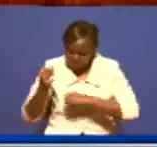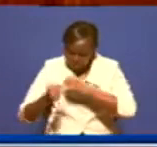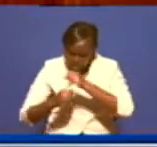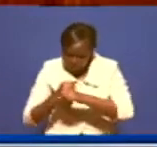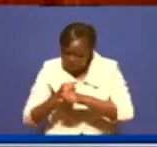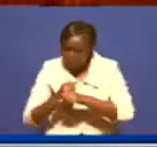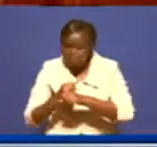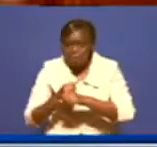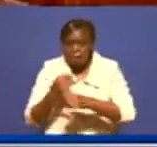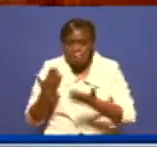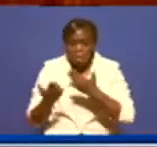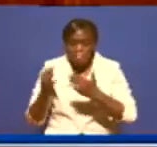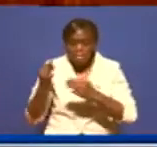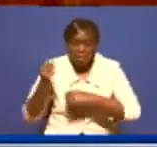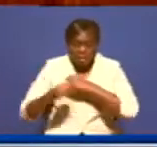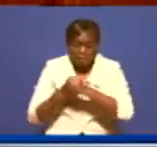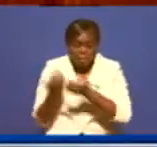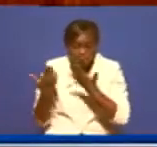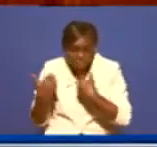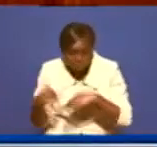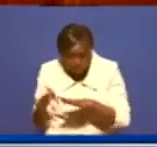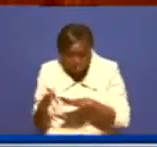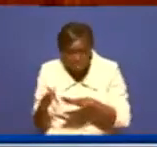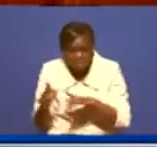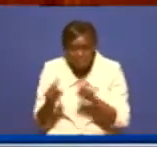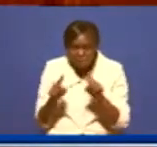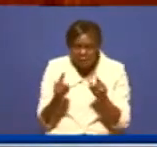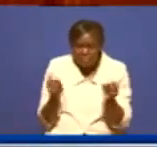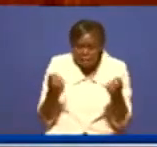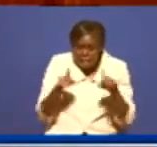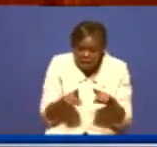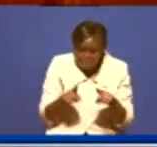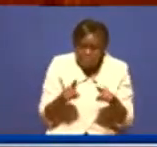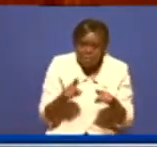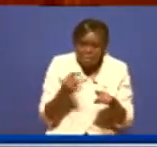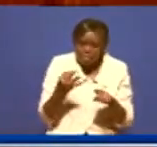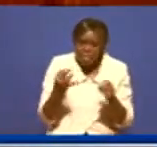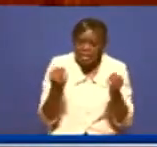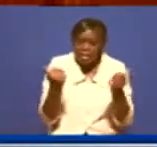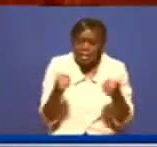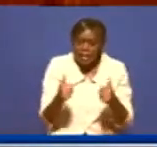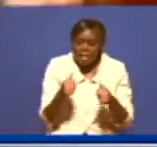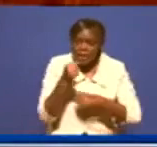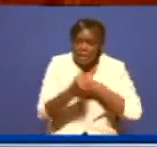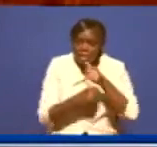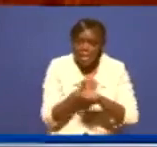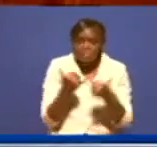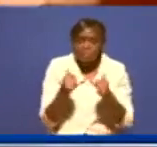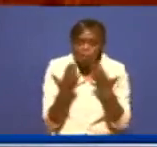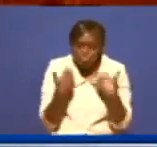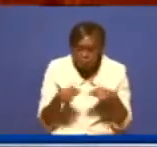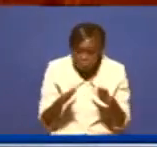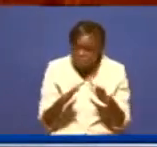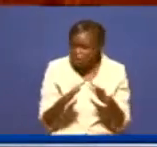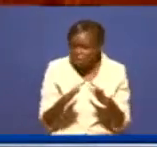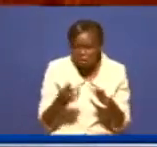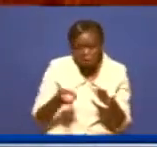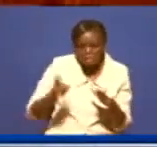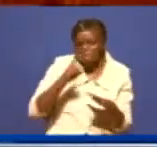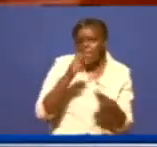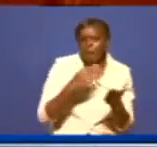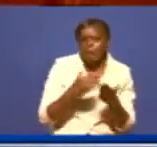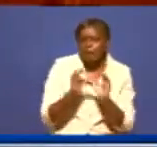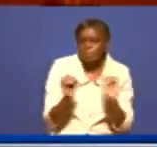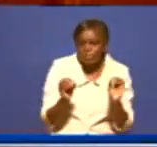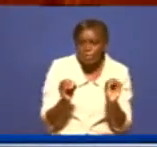lapsed. But in the event that it's within the period of the covenant, it is not necessary. So I don't think we should over-legislate or